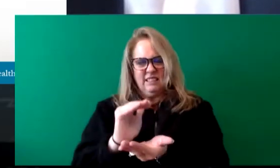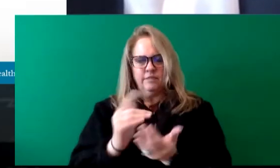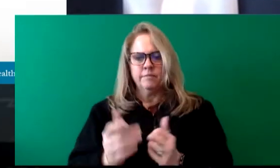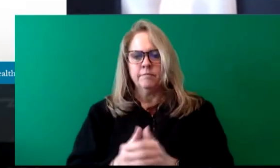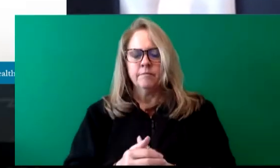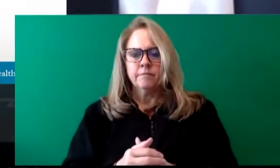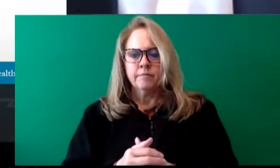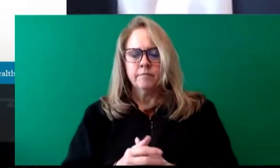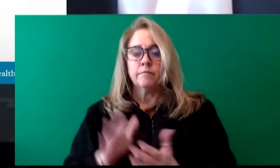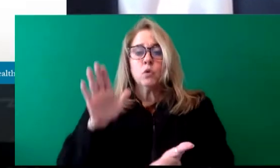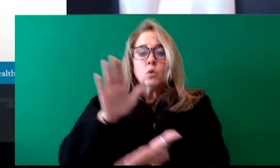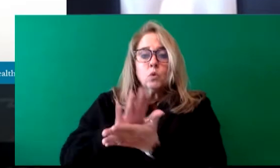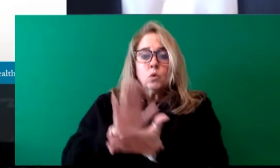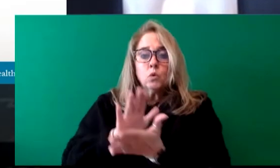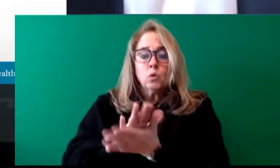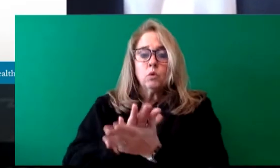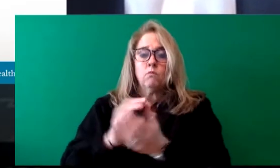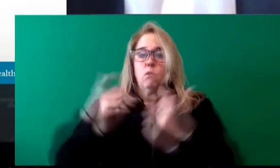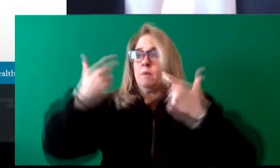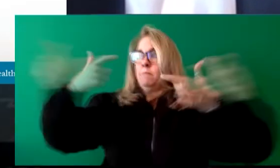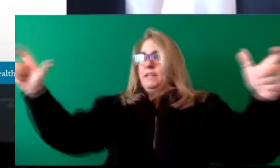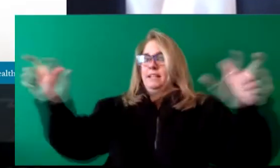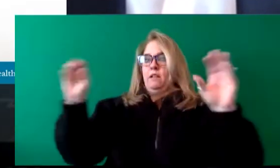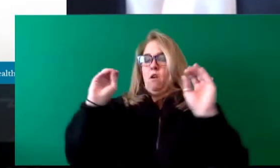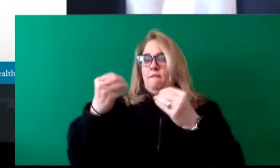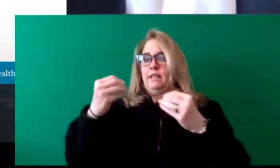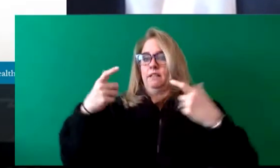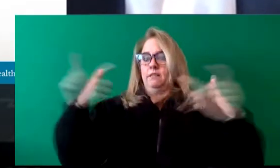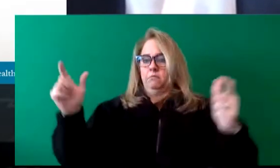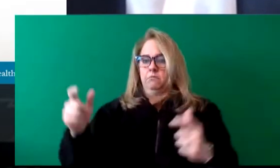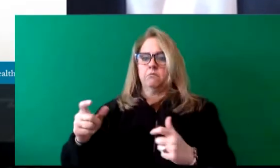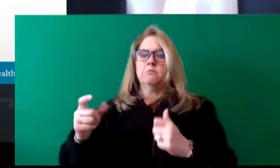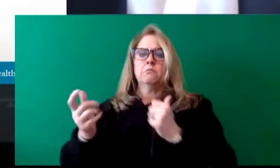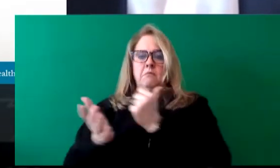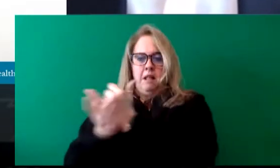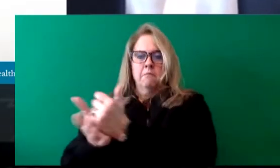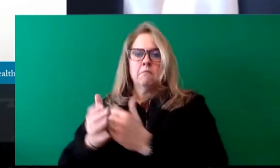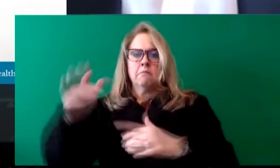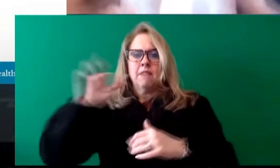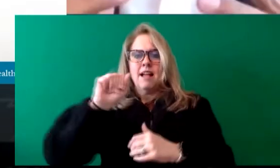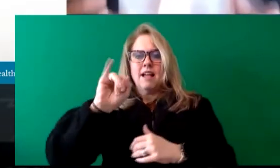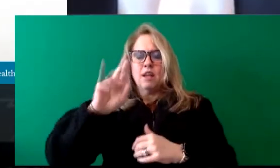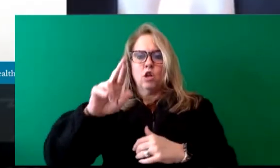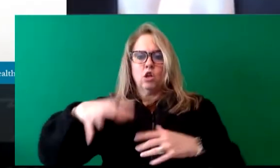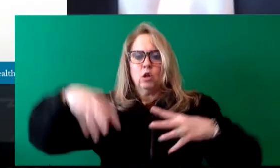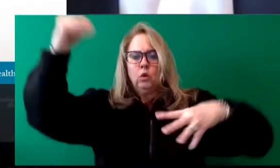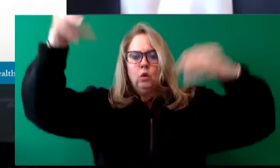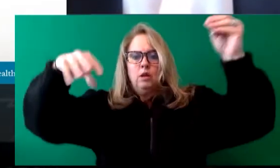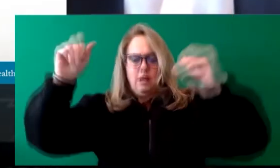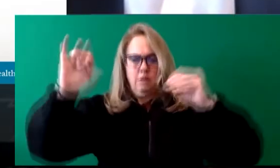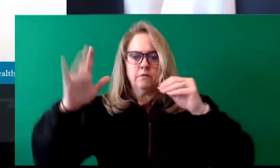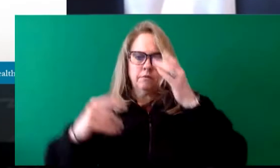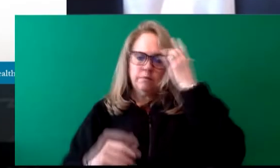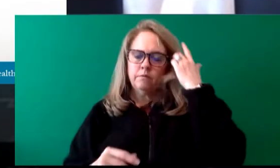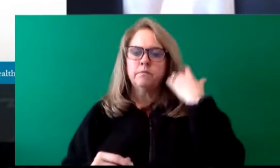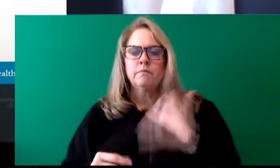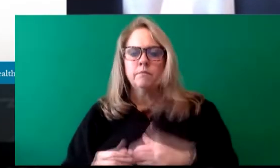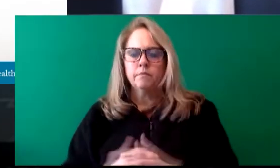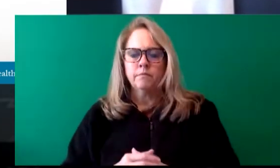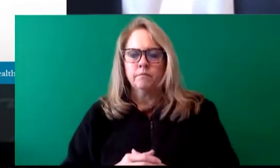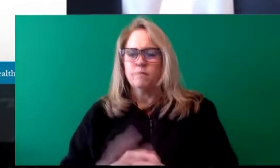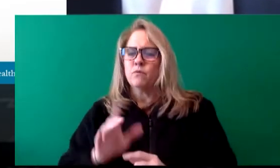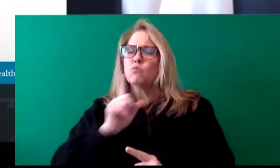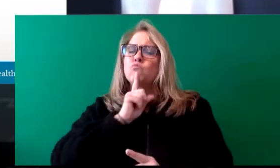in our large office buildings as well. And I think in the bottom line, Deanne and commissioners, is that